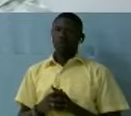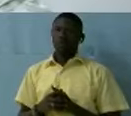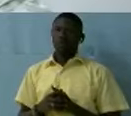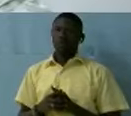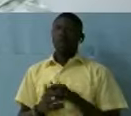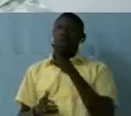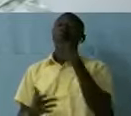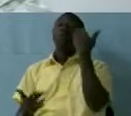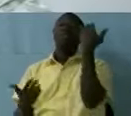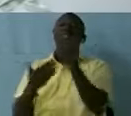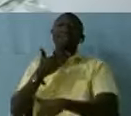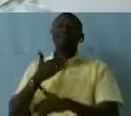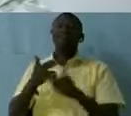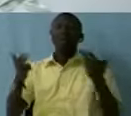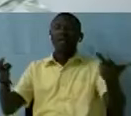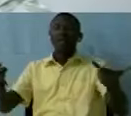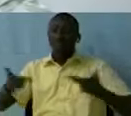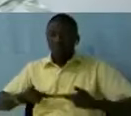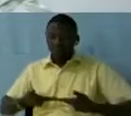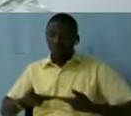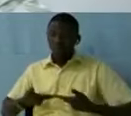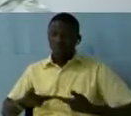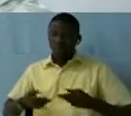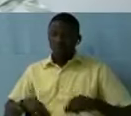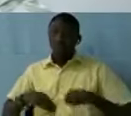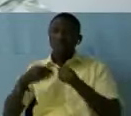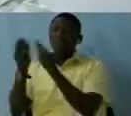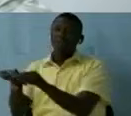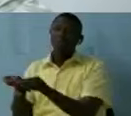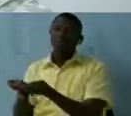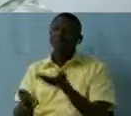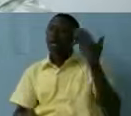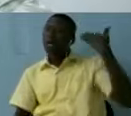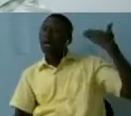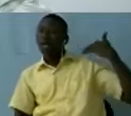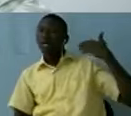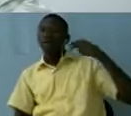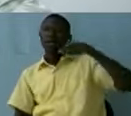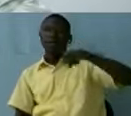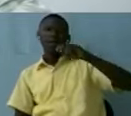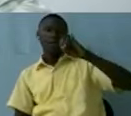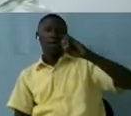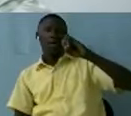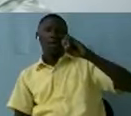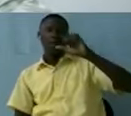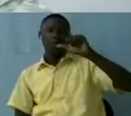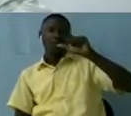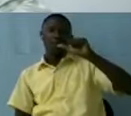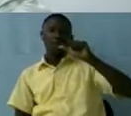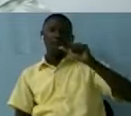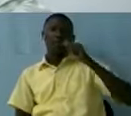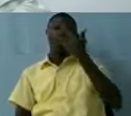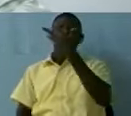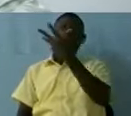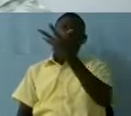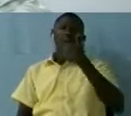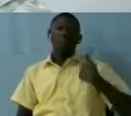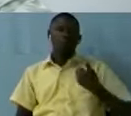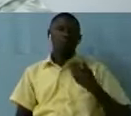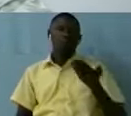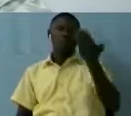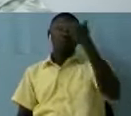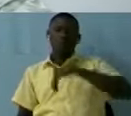never an invitation given to these former NIA officials to come and testify before the commission. Ayning seneyandi